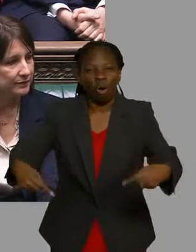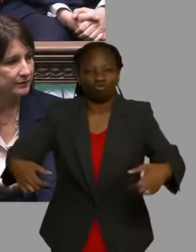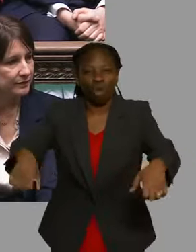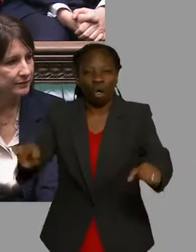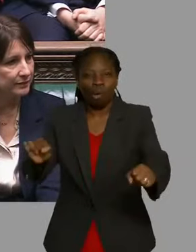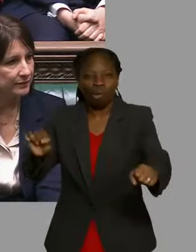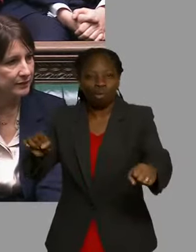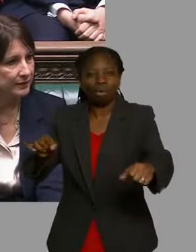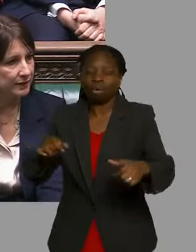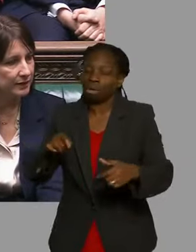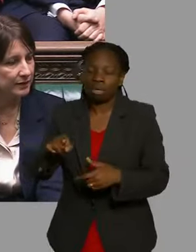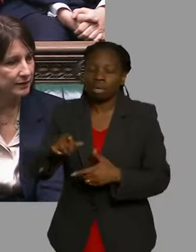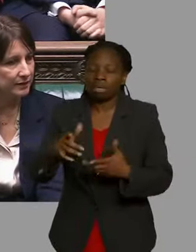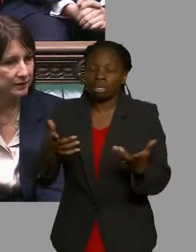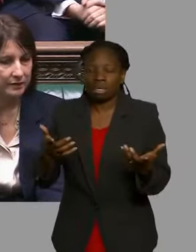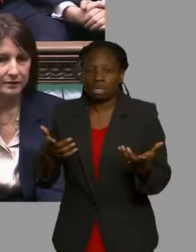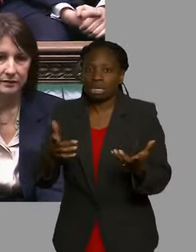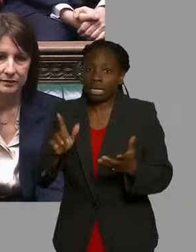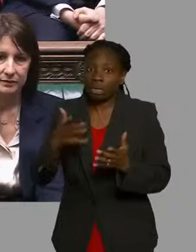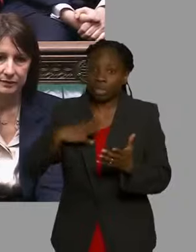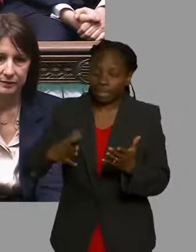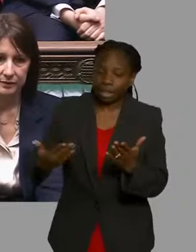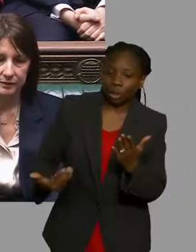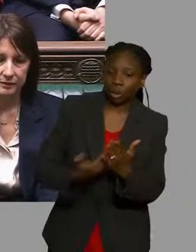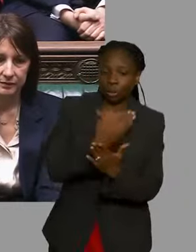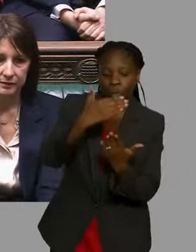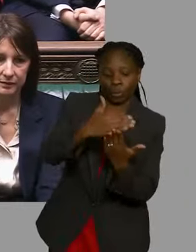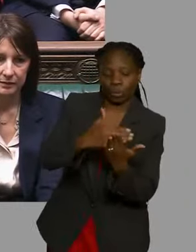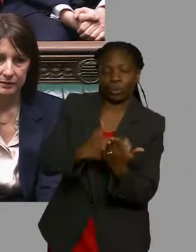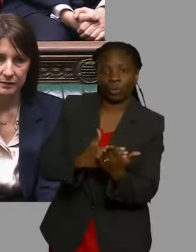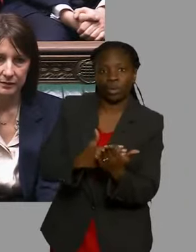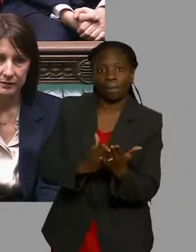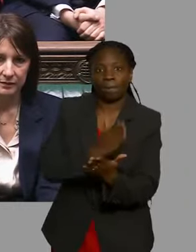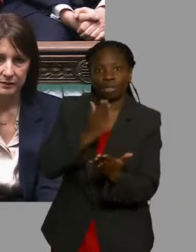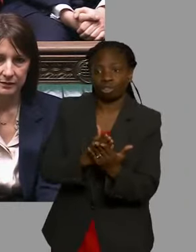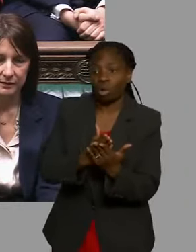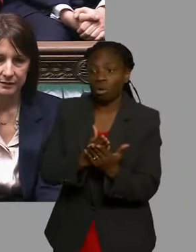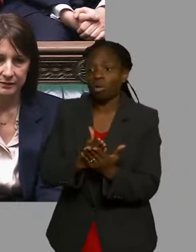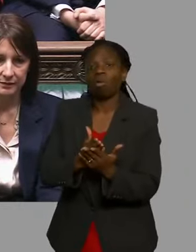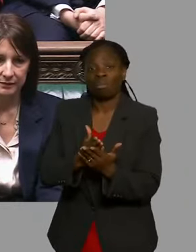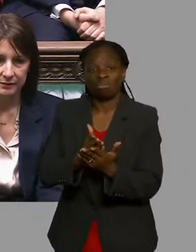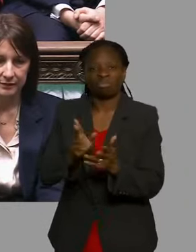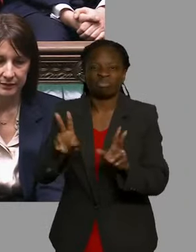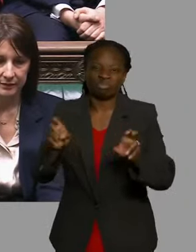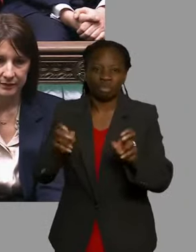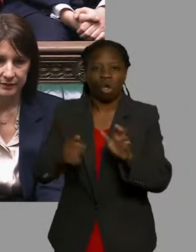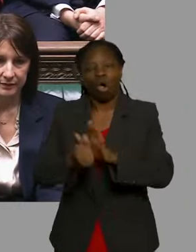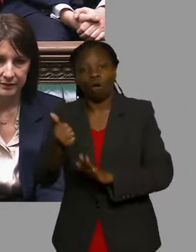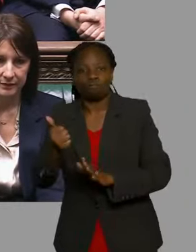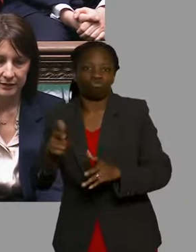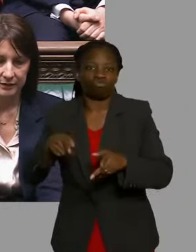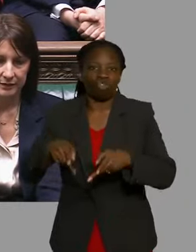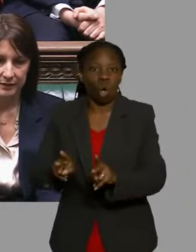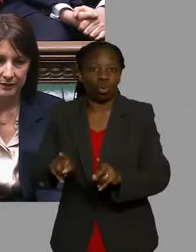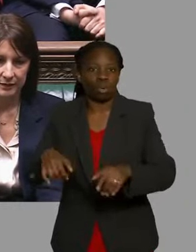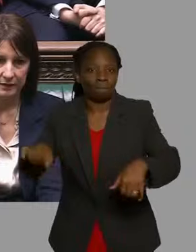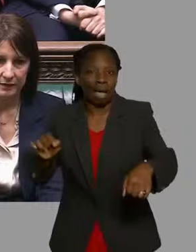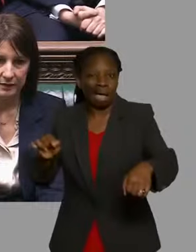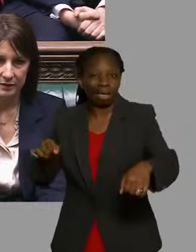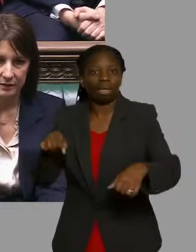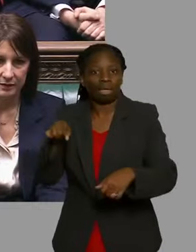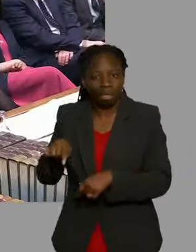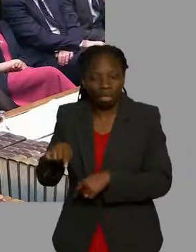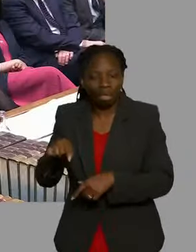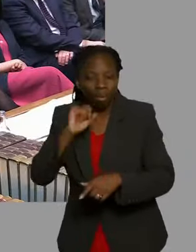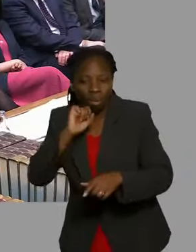to crack down on off-road bikes, strengthening police powers in relation to dealing with this big problem that got out of control